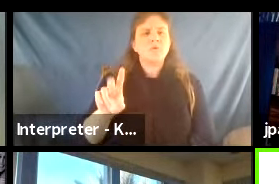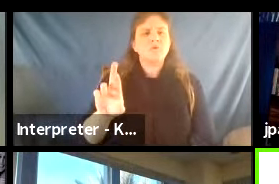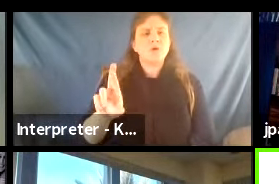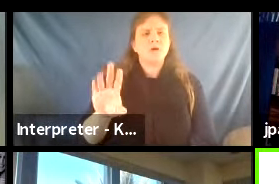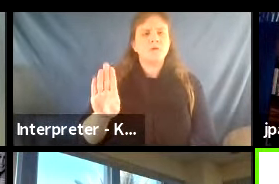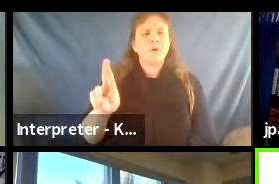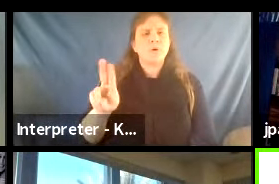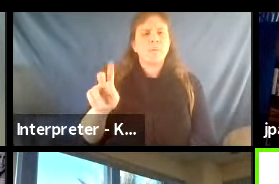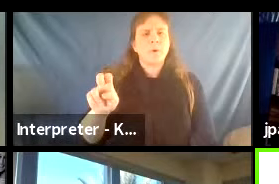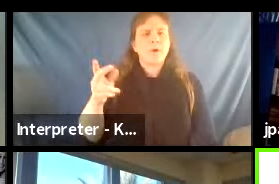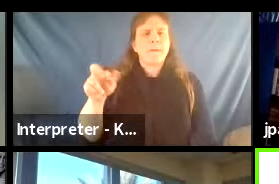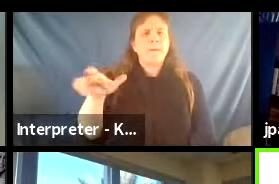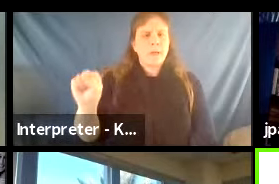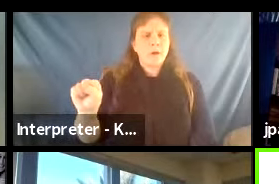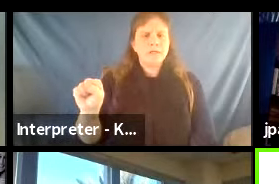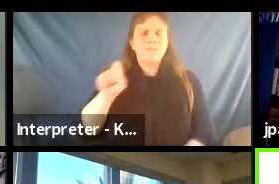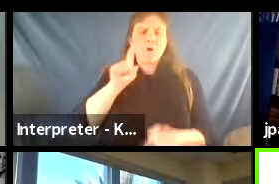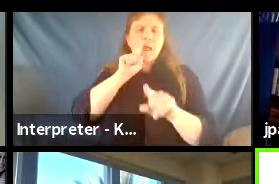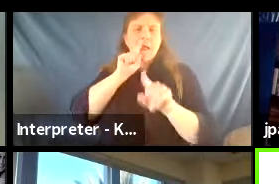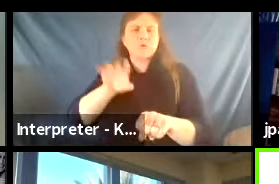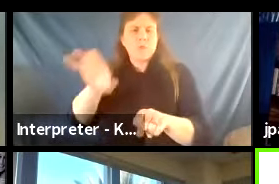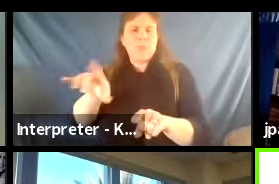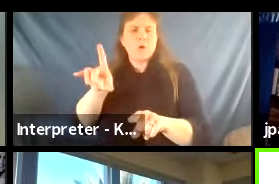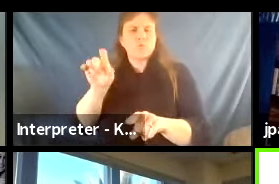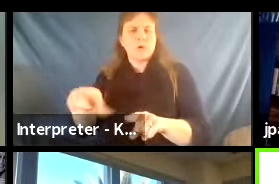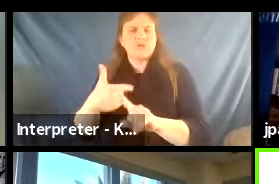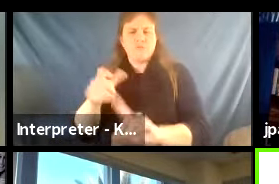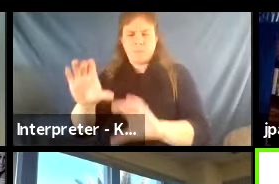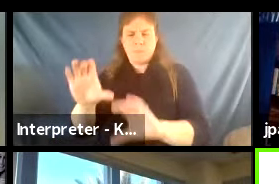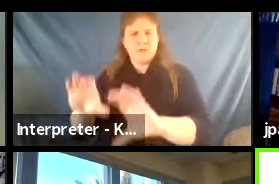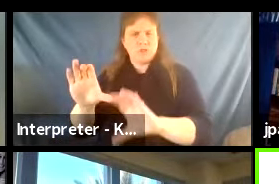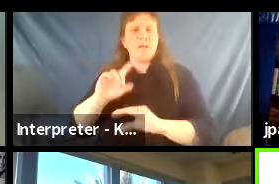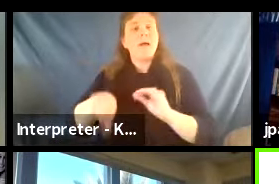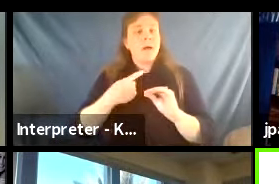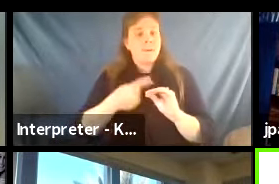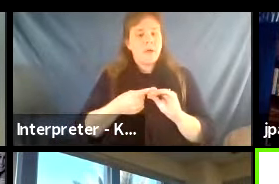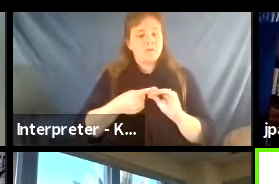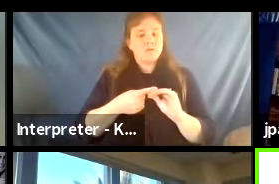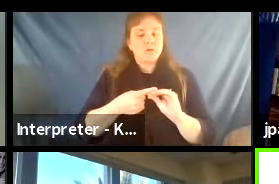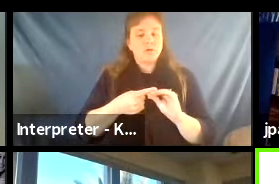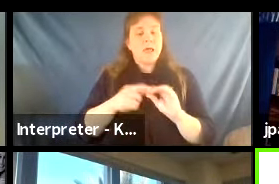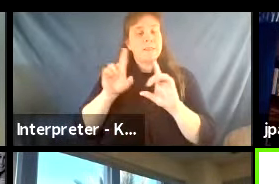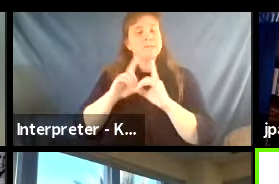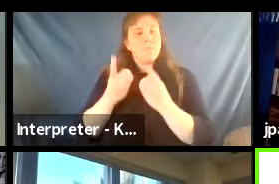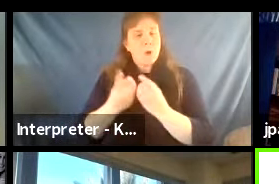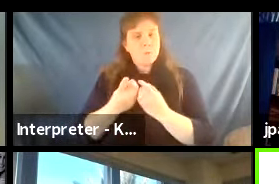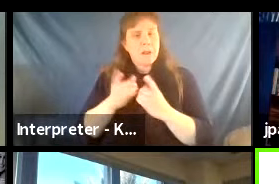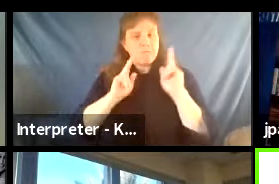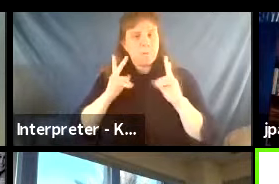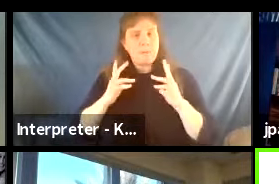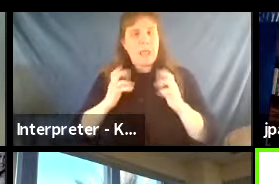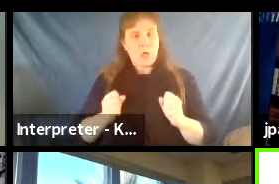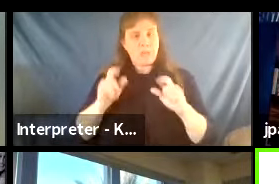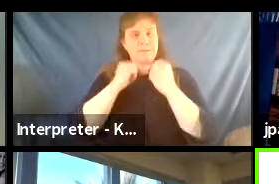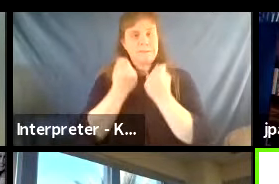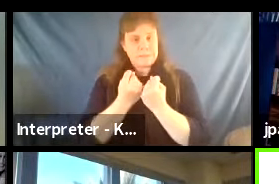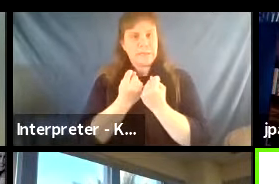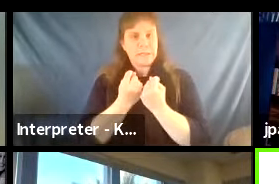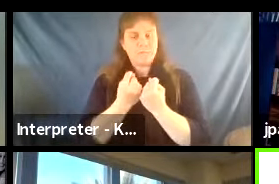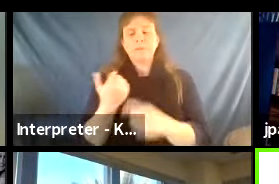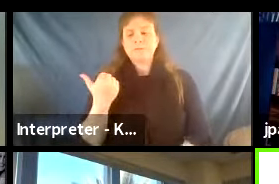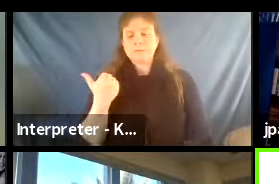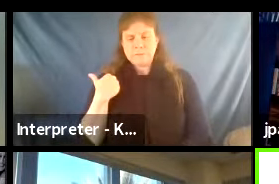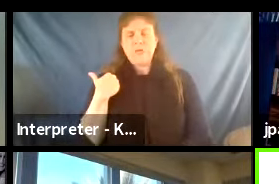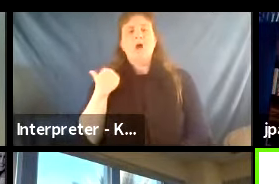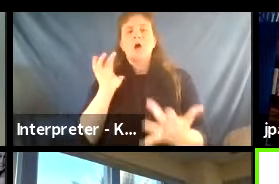good gratitude to the Department of Public Health team. Reached out to you early on in May. The team